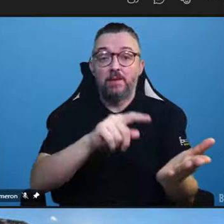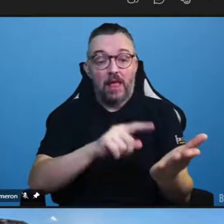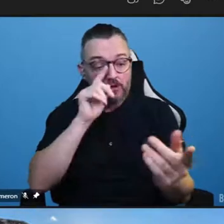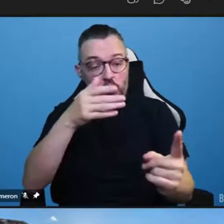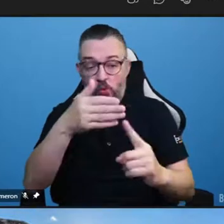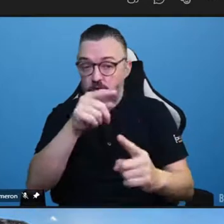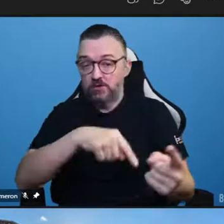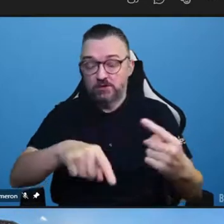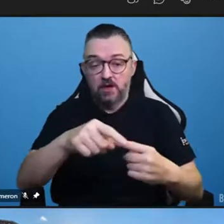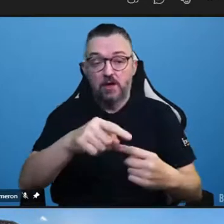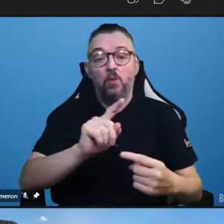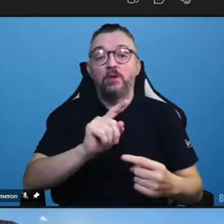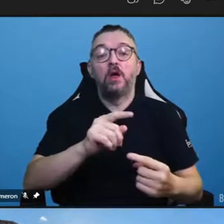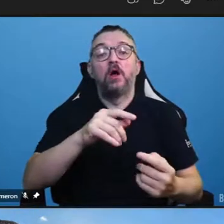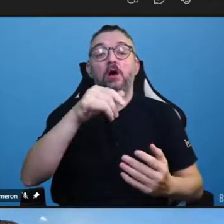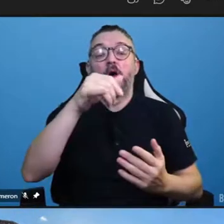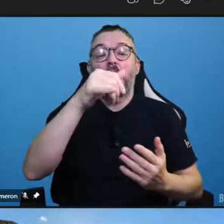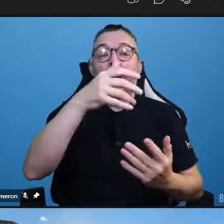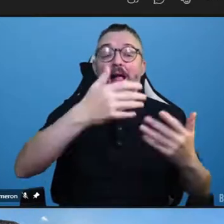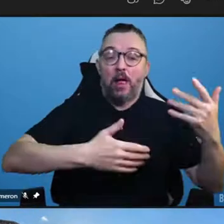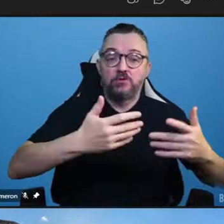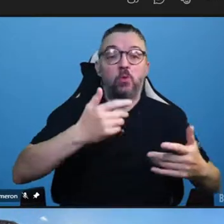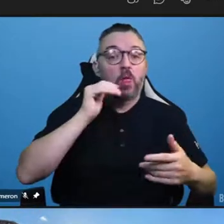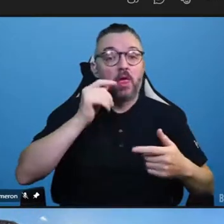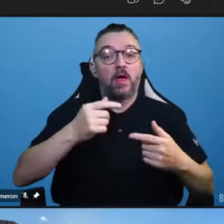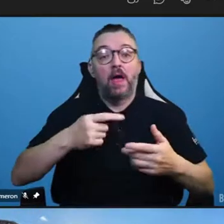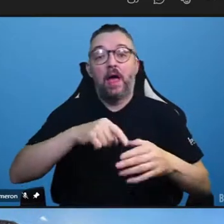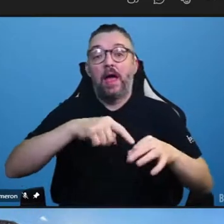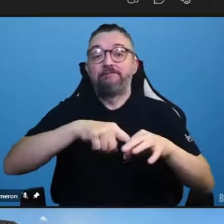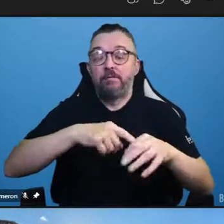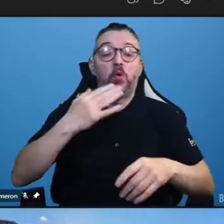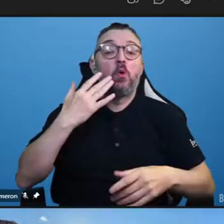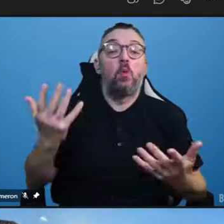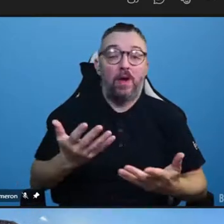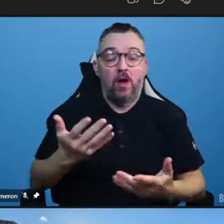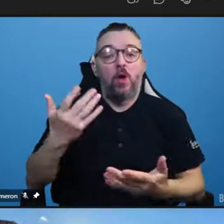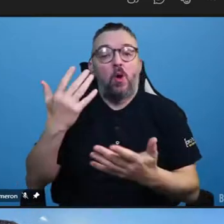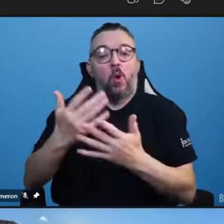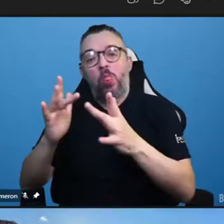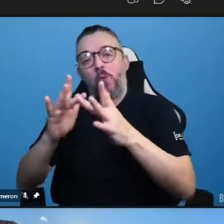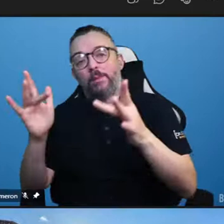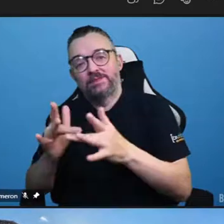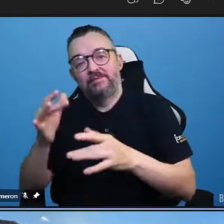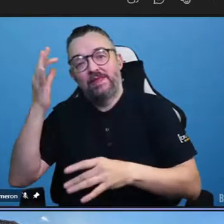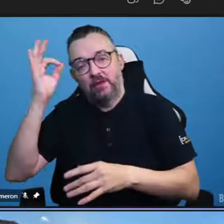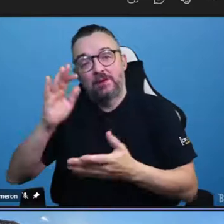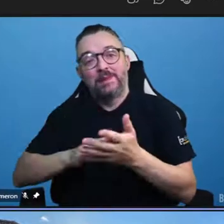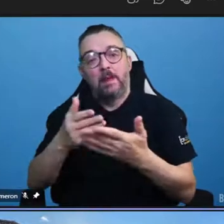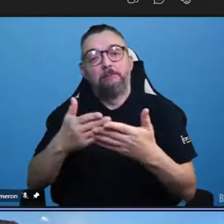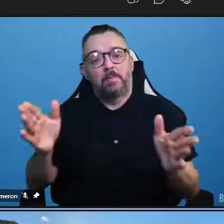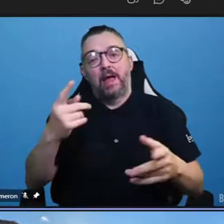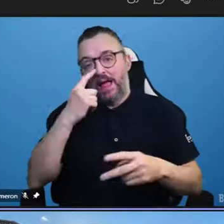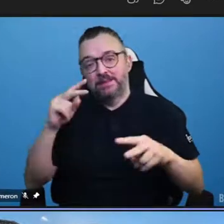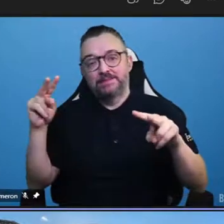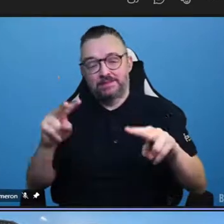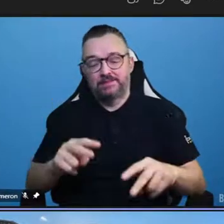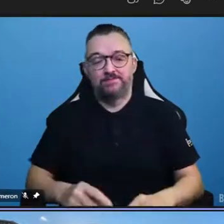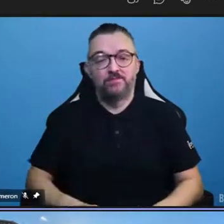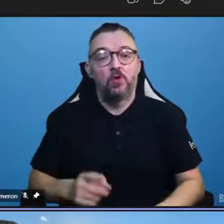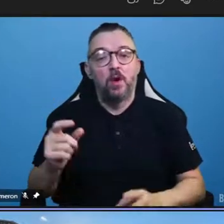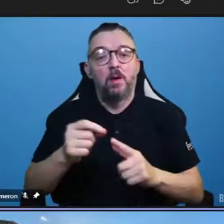will be available on the Council's website. So thanks, Chair, and happy to take any questions. Thank you very much,